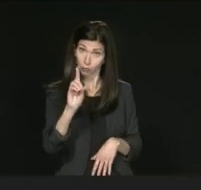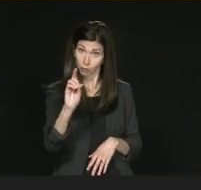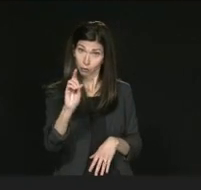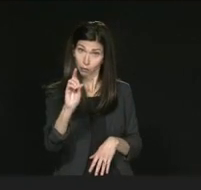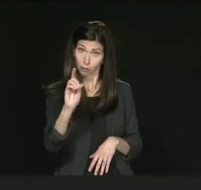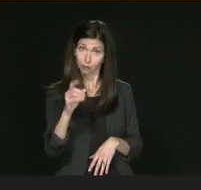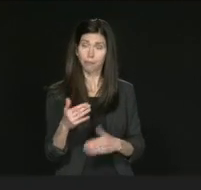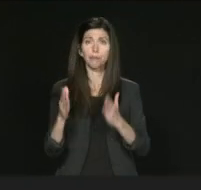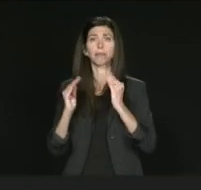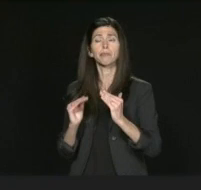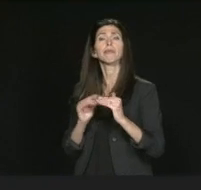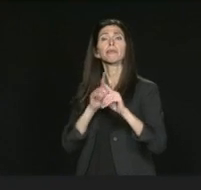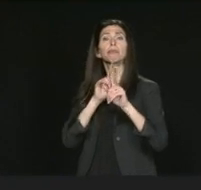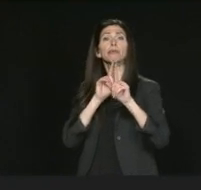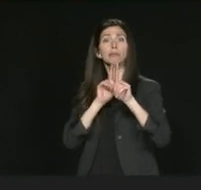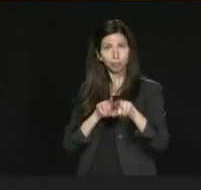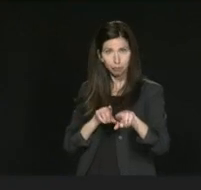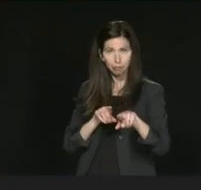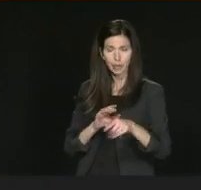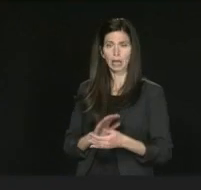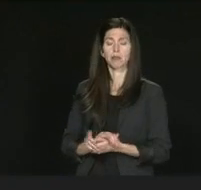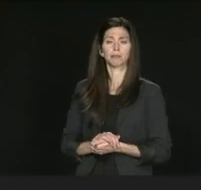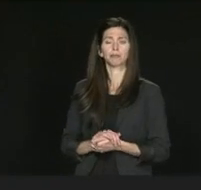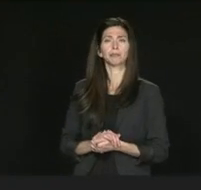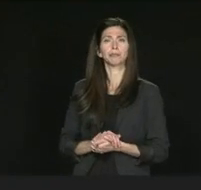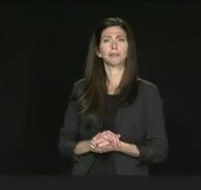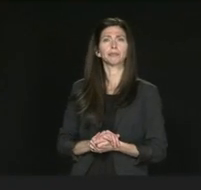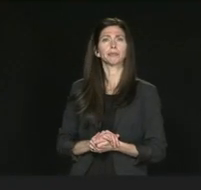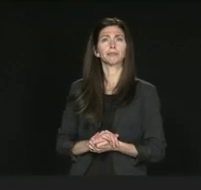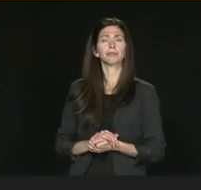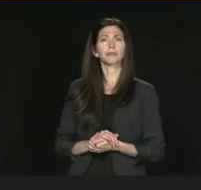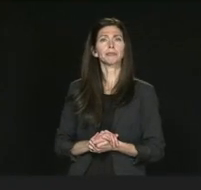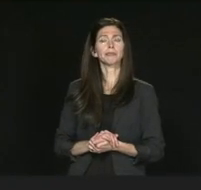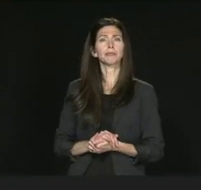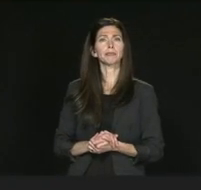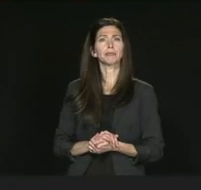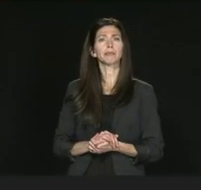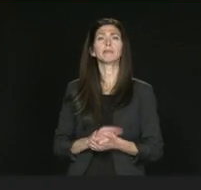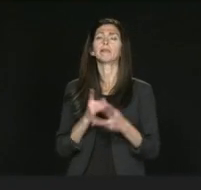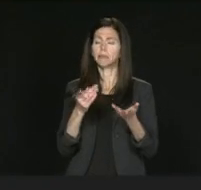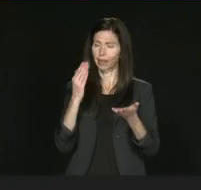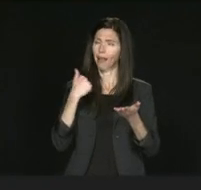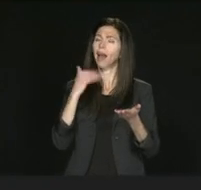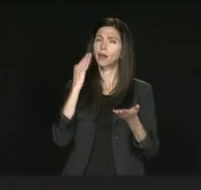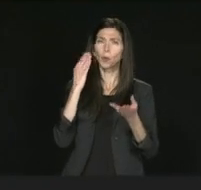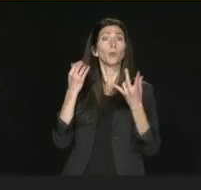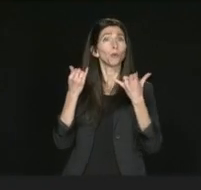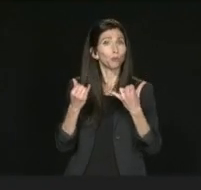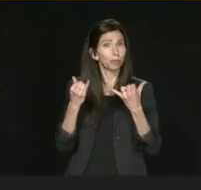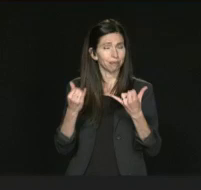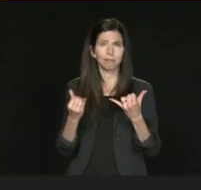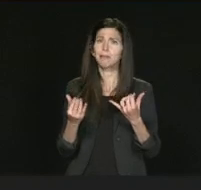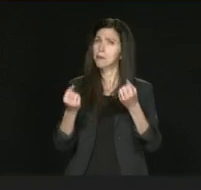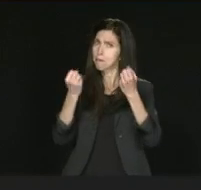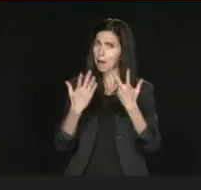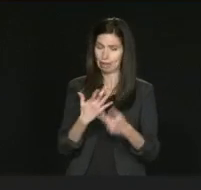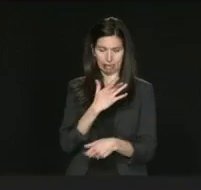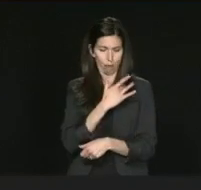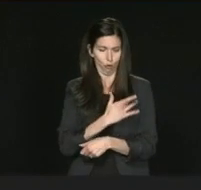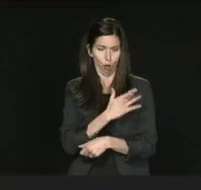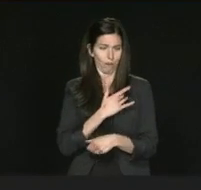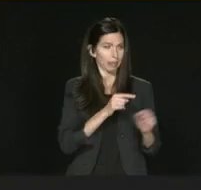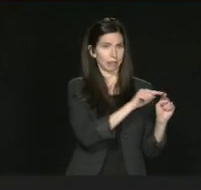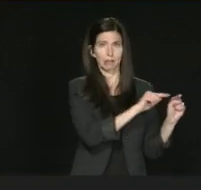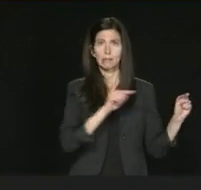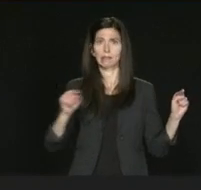are increasing their testing for people with almost any symptom, so even mild symptoms,